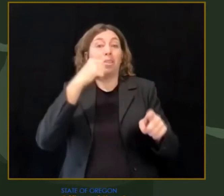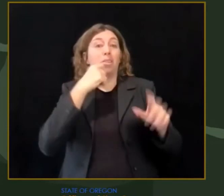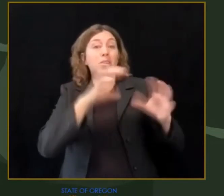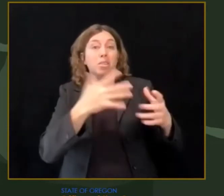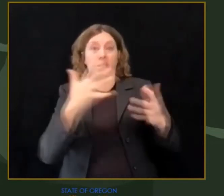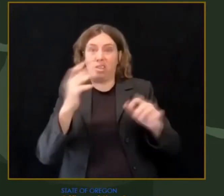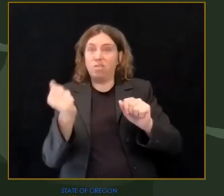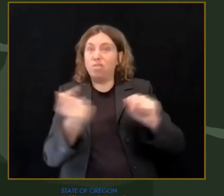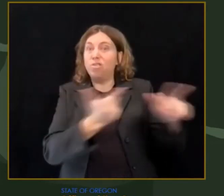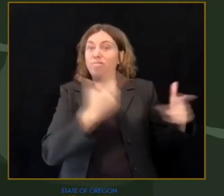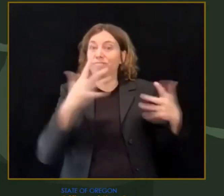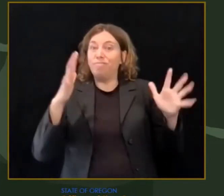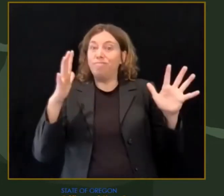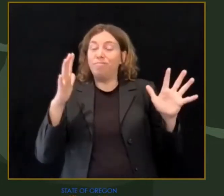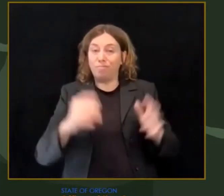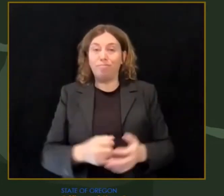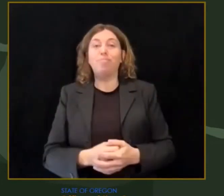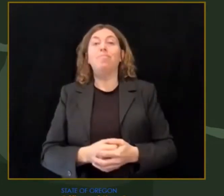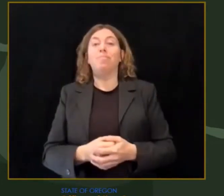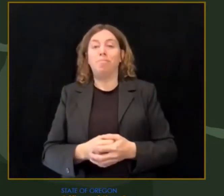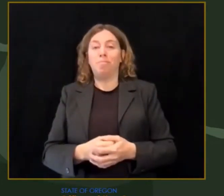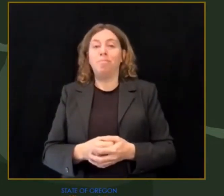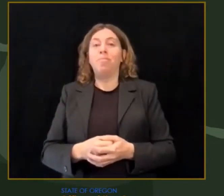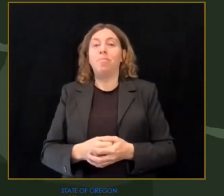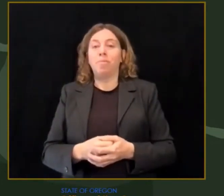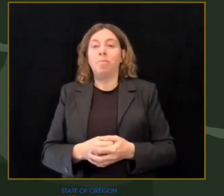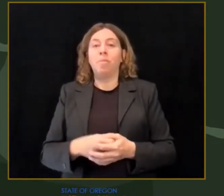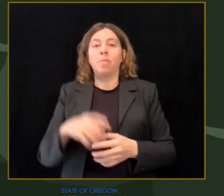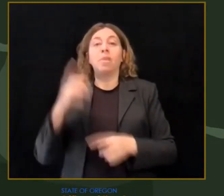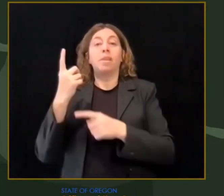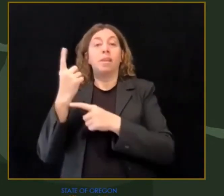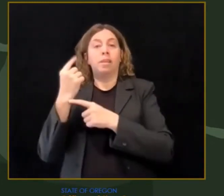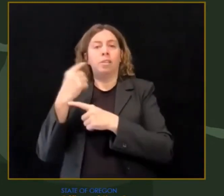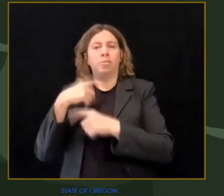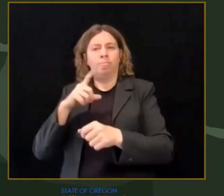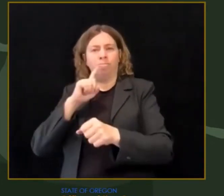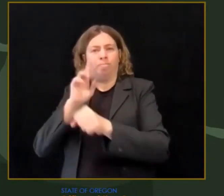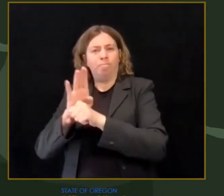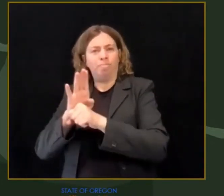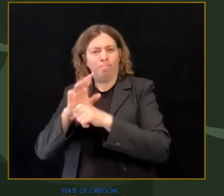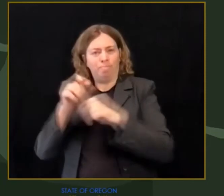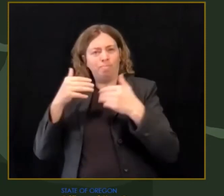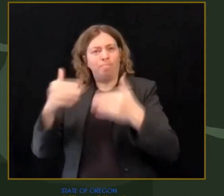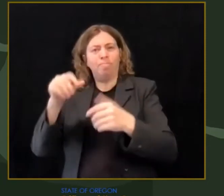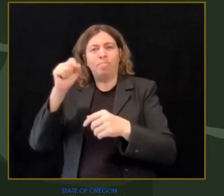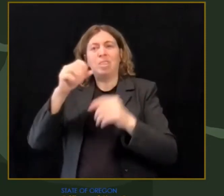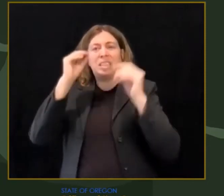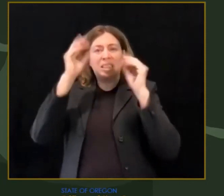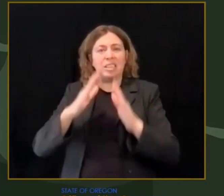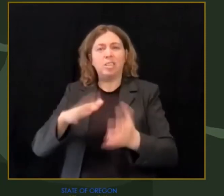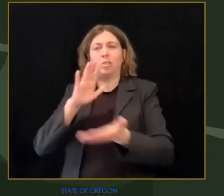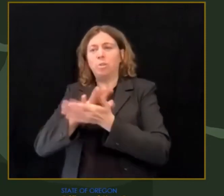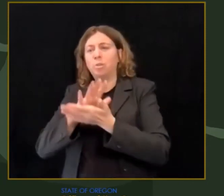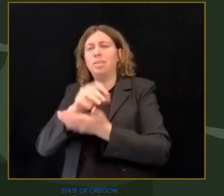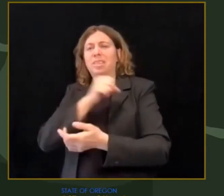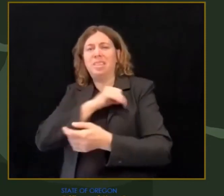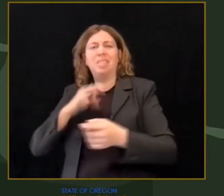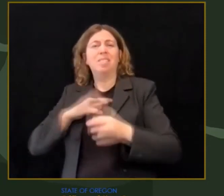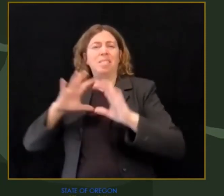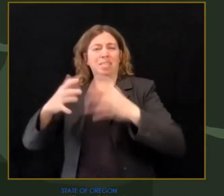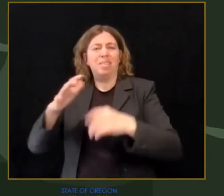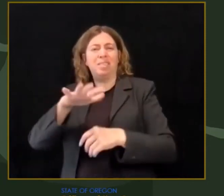school staff. I reaffirmed that commitment last week. Educators can be vaccinated